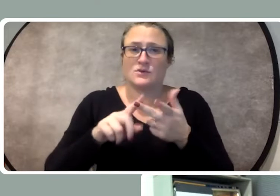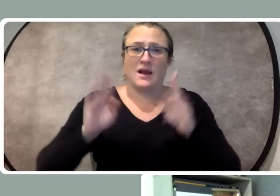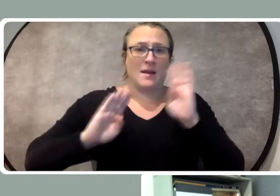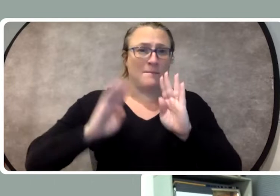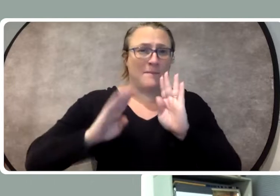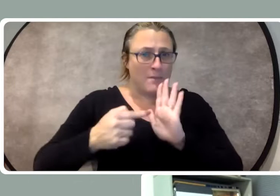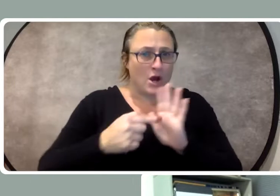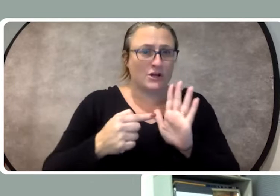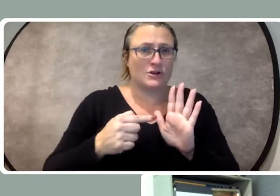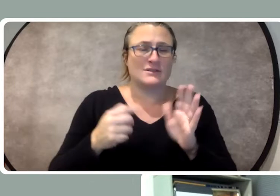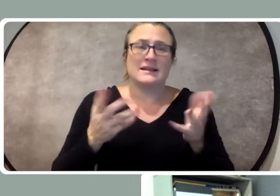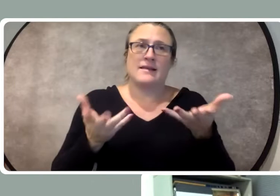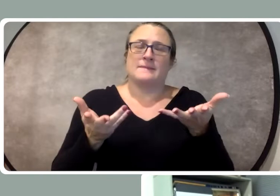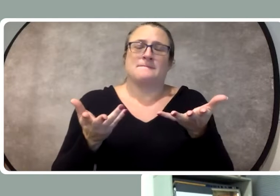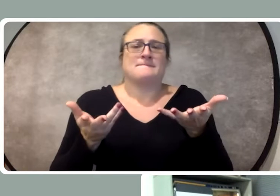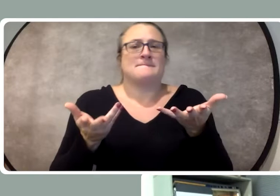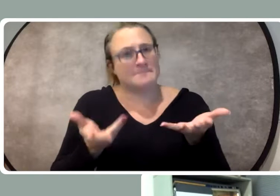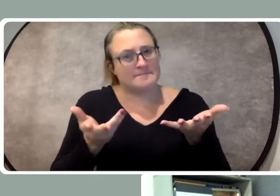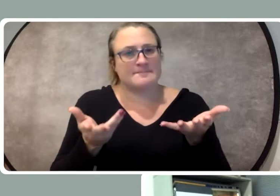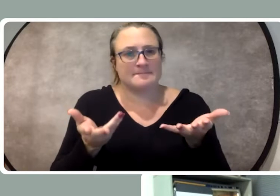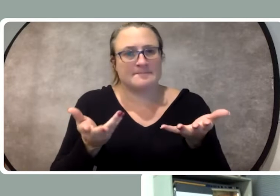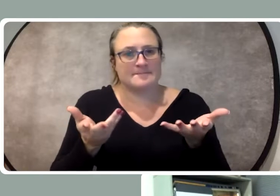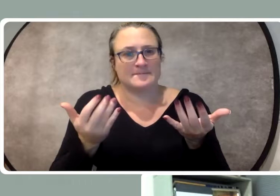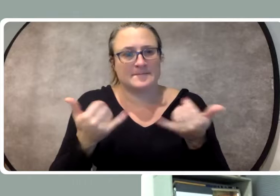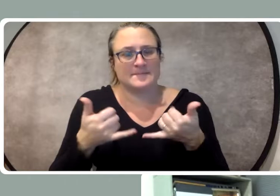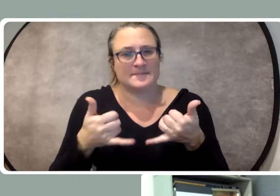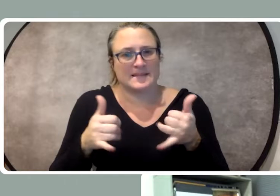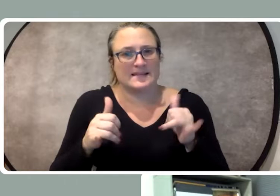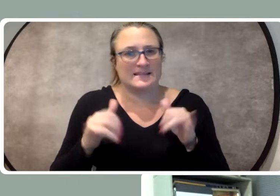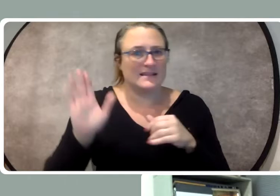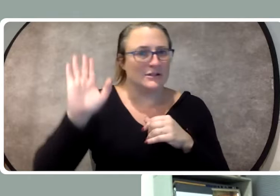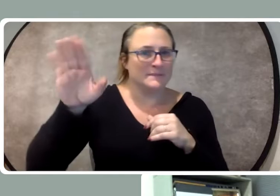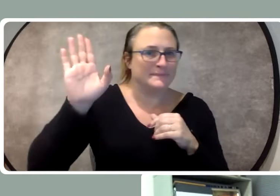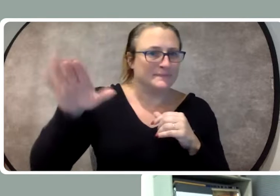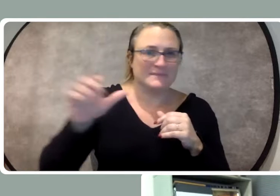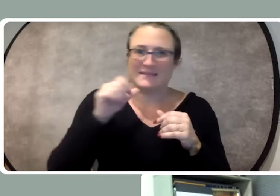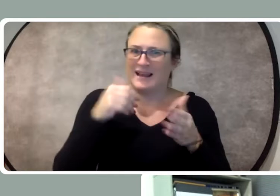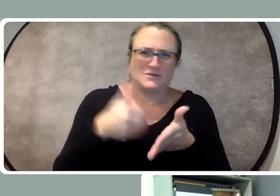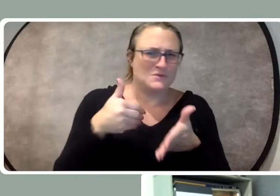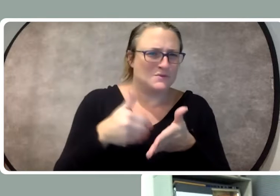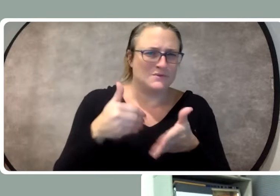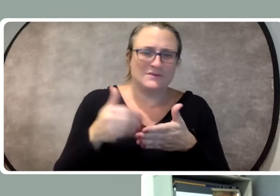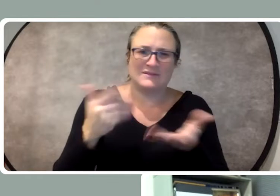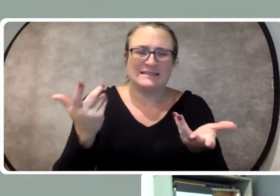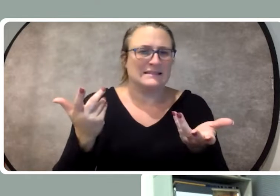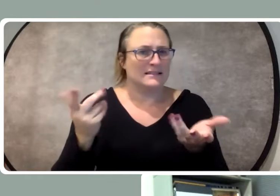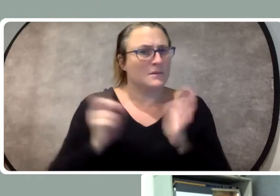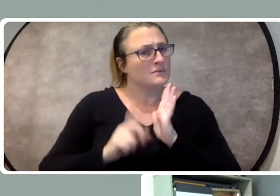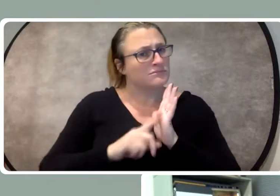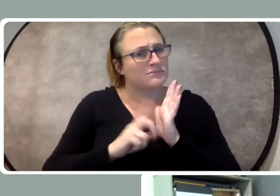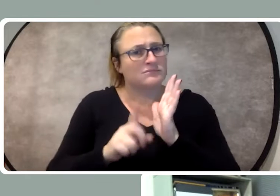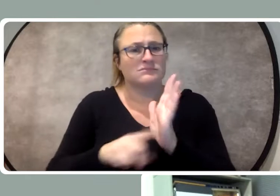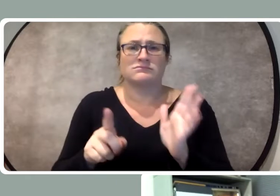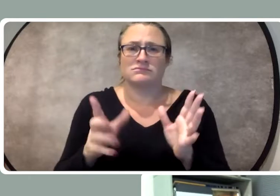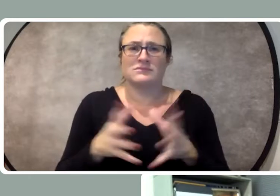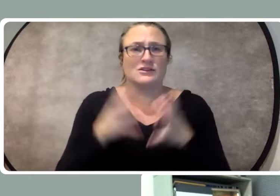cancer has? I think it's still, probably a ways away. But again, there's lots and lots